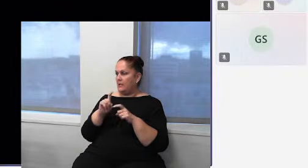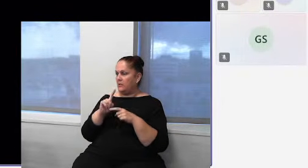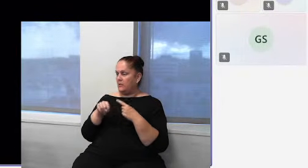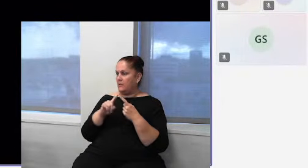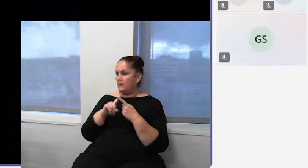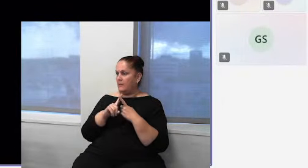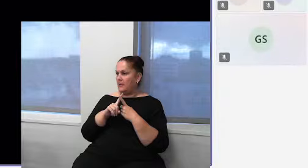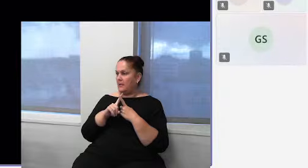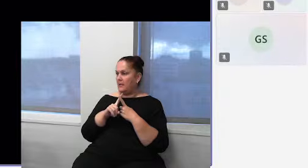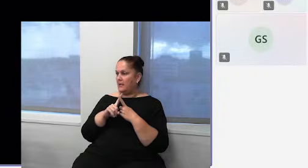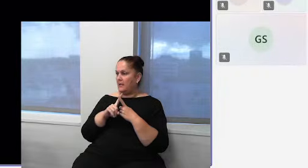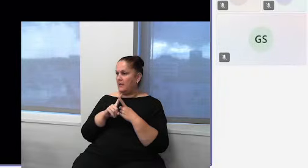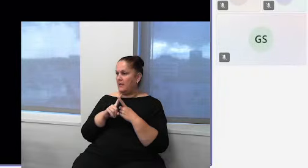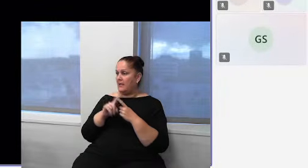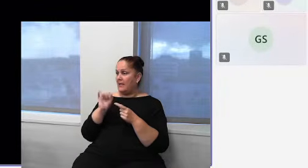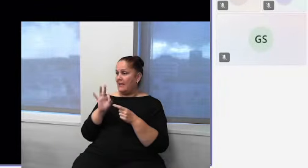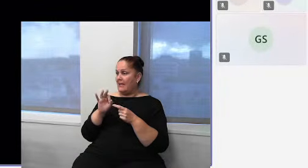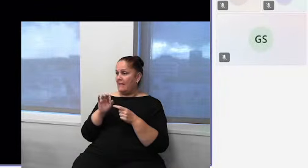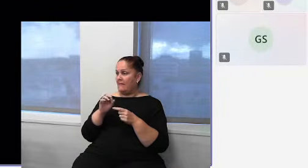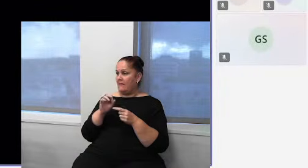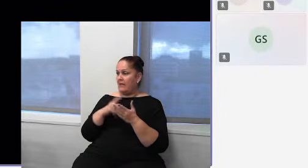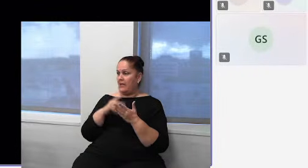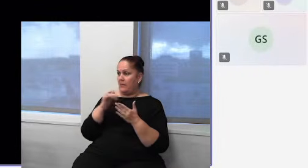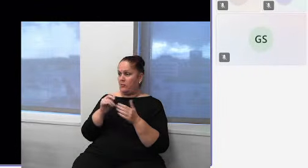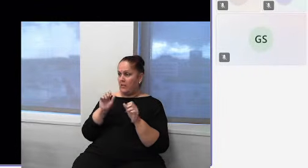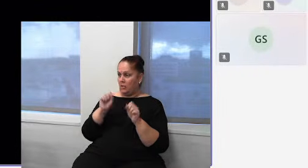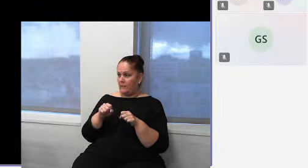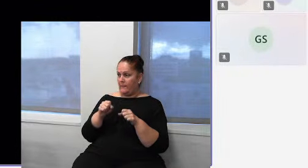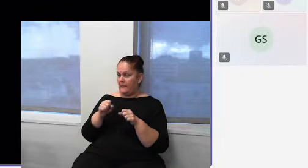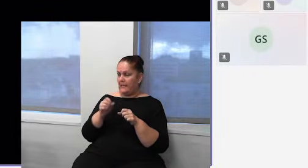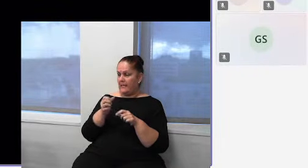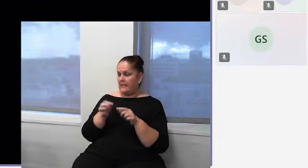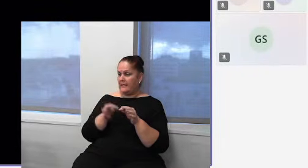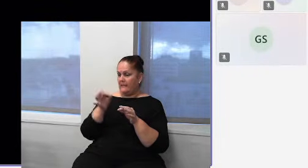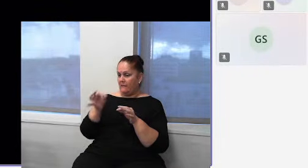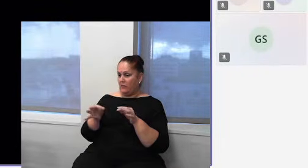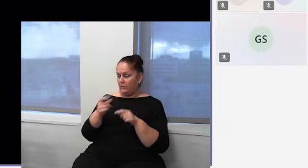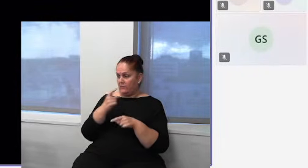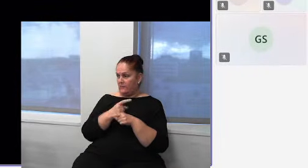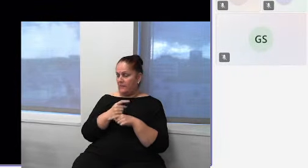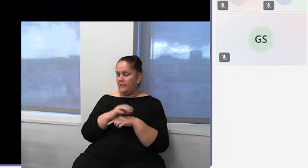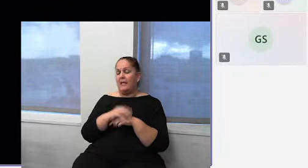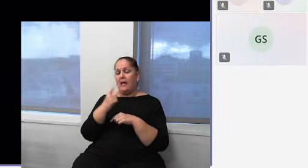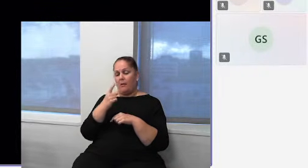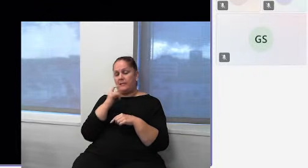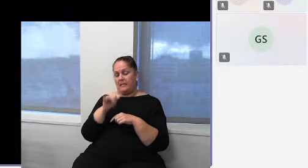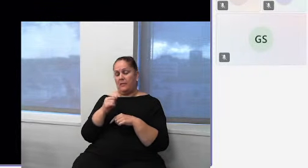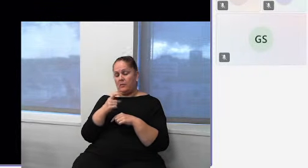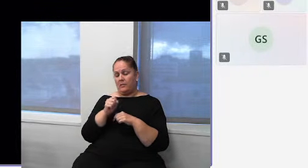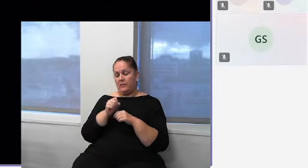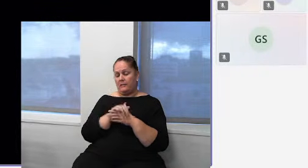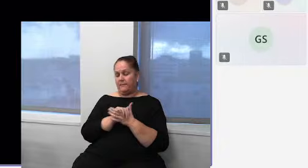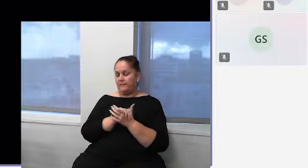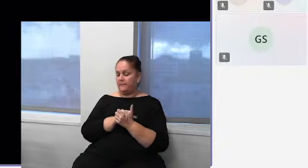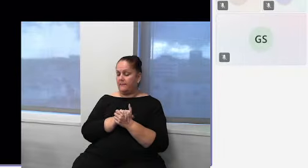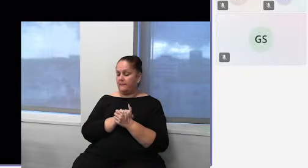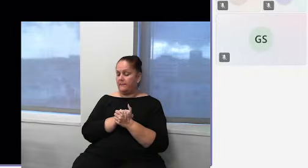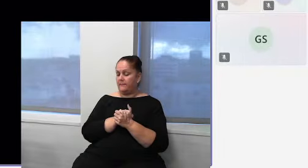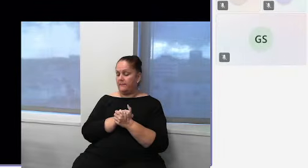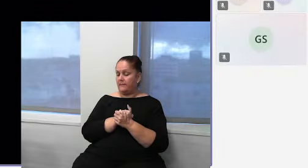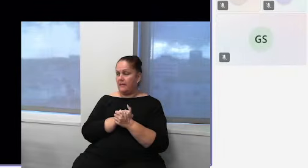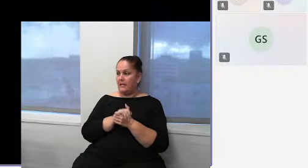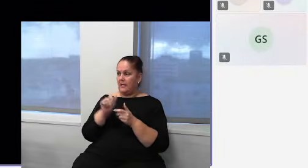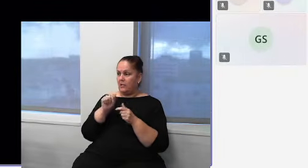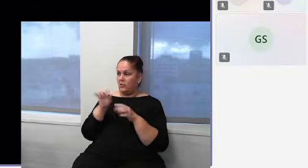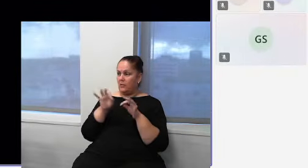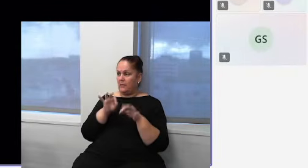You were also asked questions about whether certain projects could be deferred, correct? I was asked that question, yes.